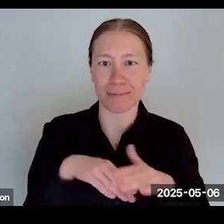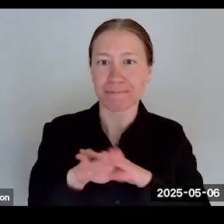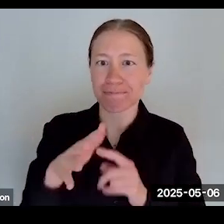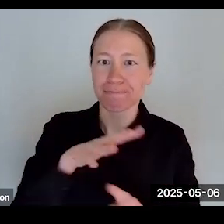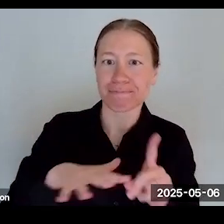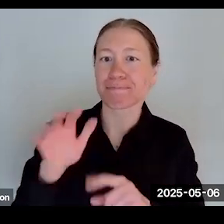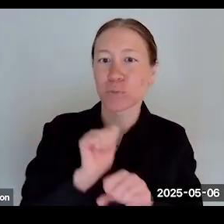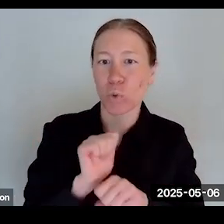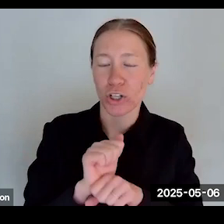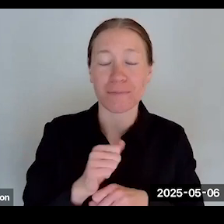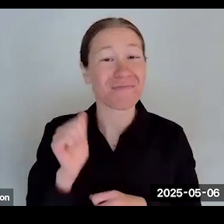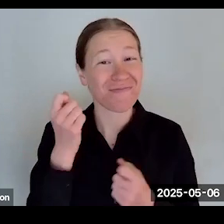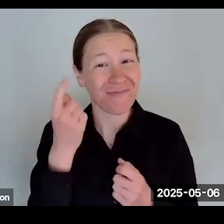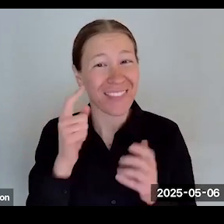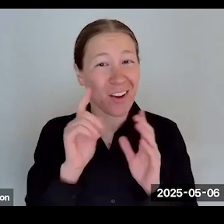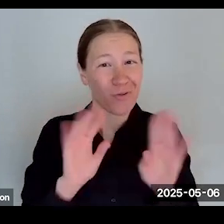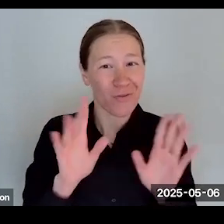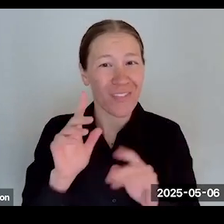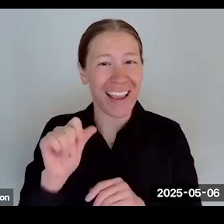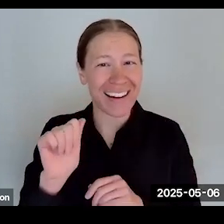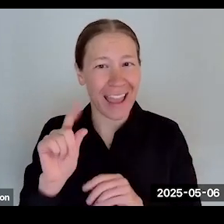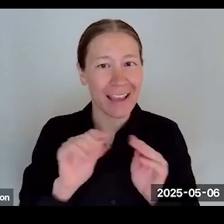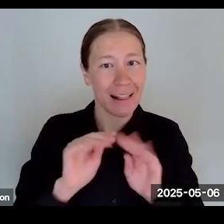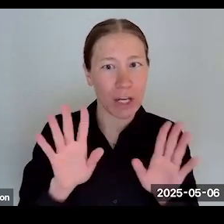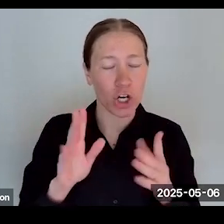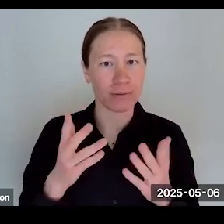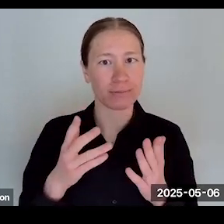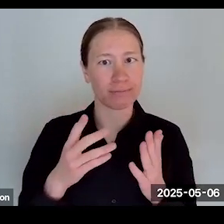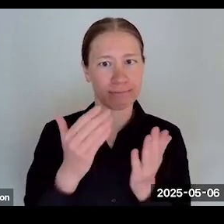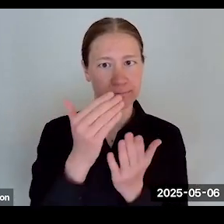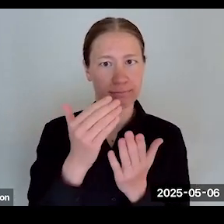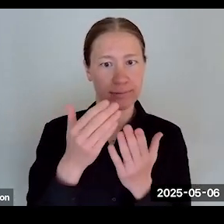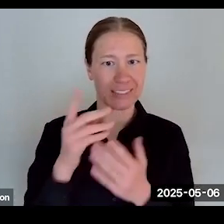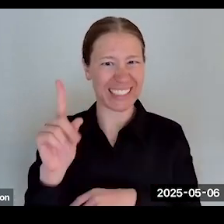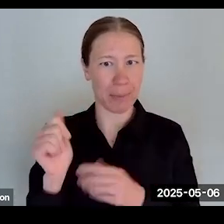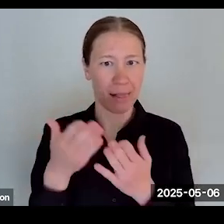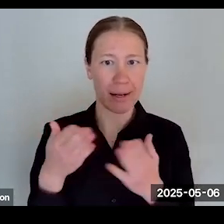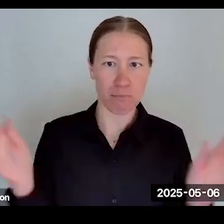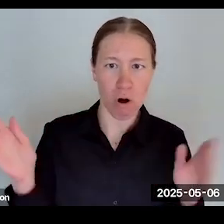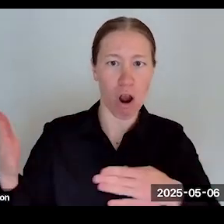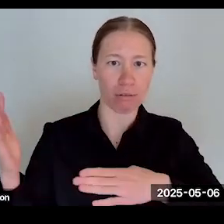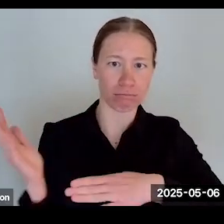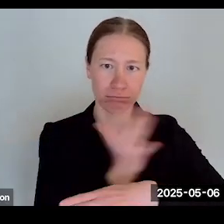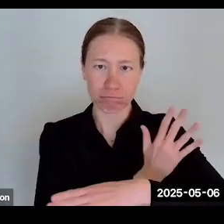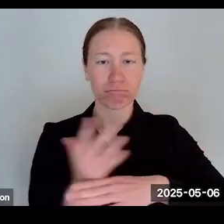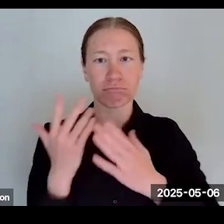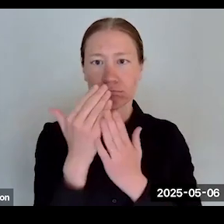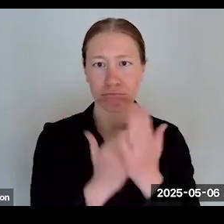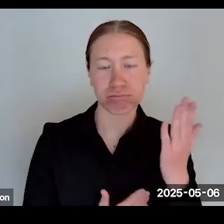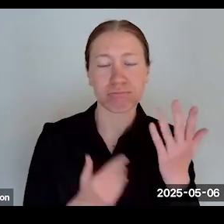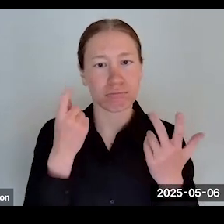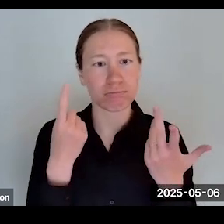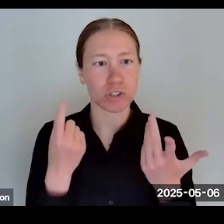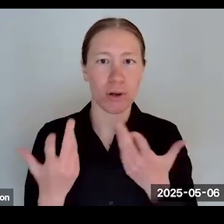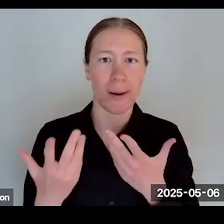The ADA is very clear in the intent to consider disability broadly to ensure the greatest protections for individuals with disabilities, to enable